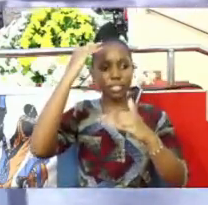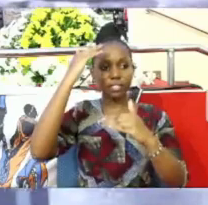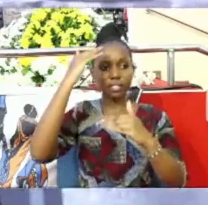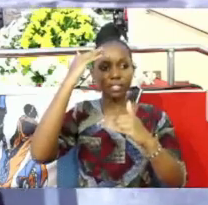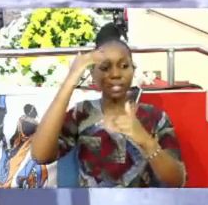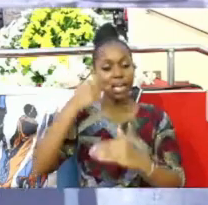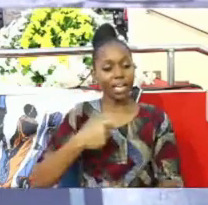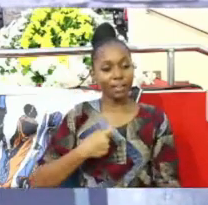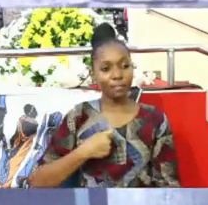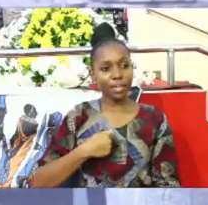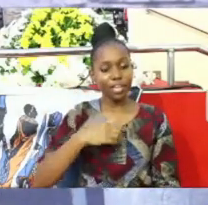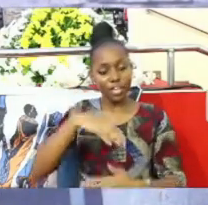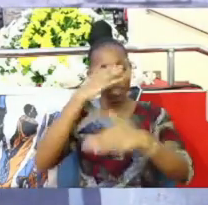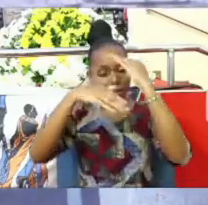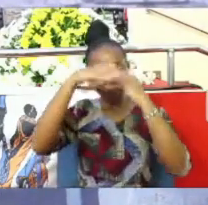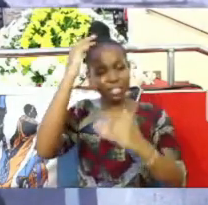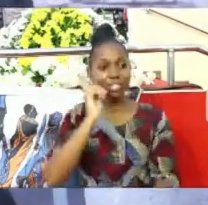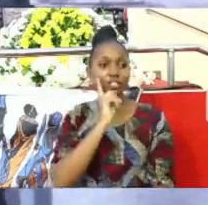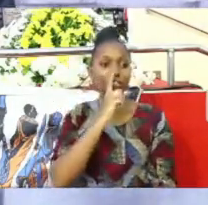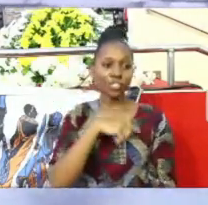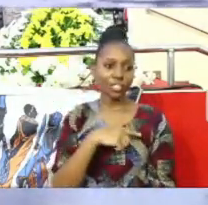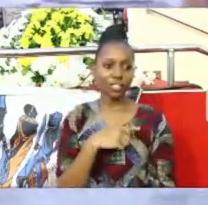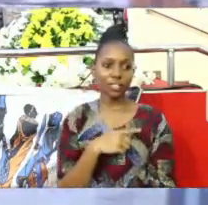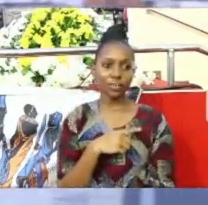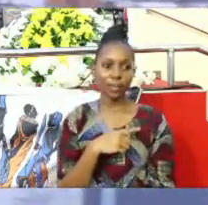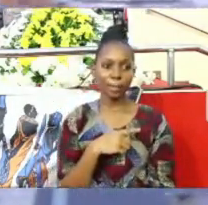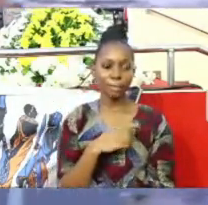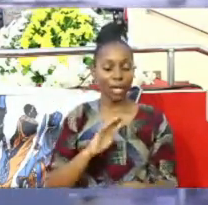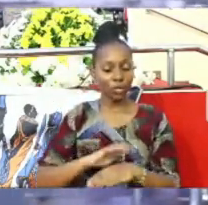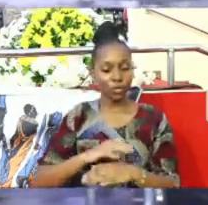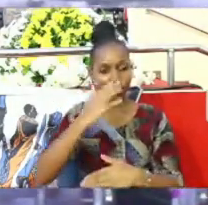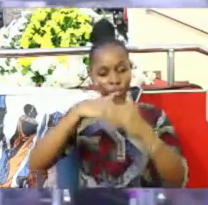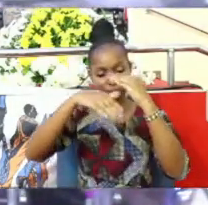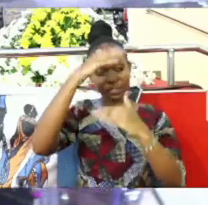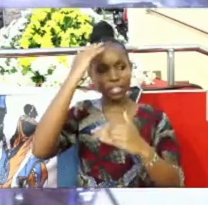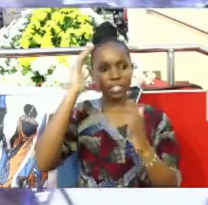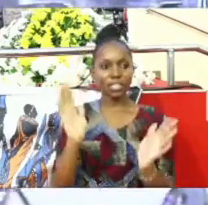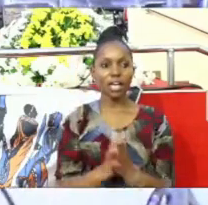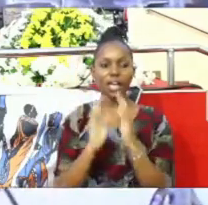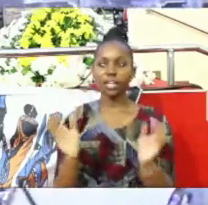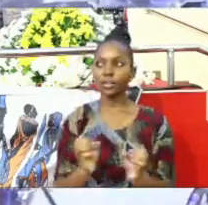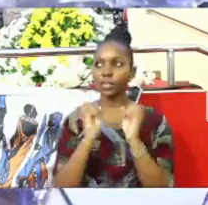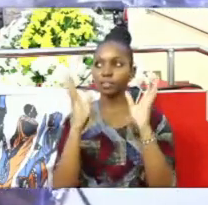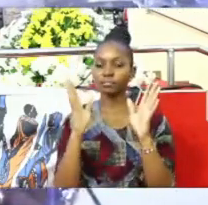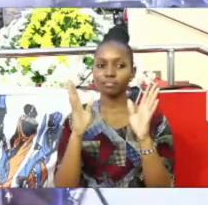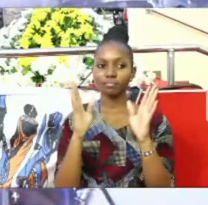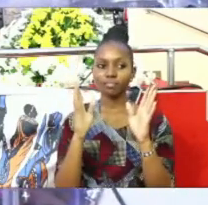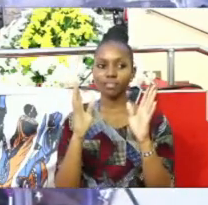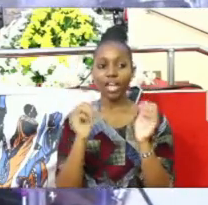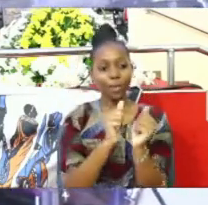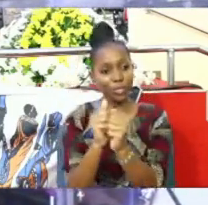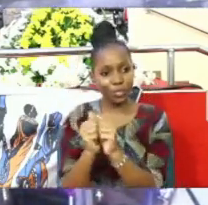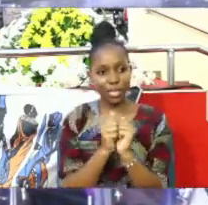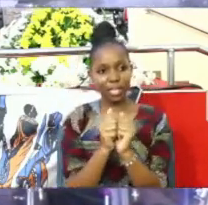best university. Mungu akatengeneza njia na nikaenda kwa chuo kikuu kizuri. Hallelujah. Hallelujah. Are we together? Tuko pamoja.